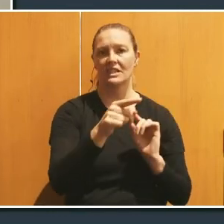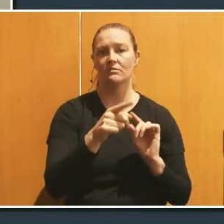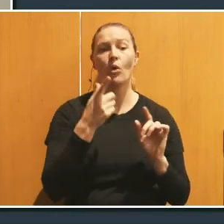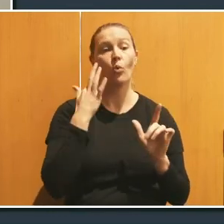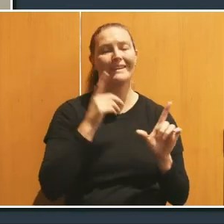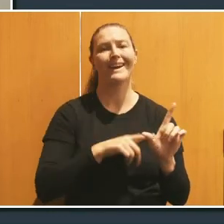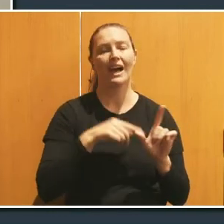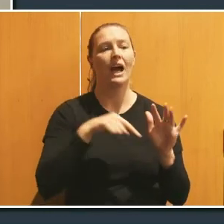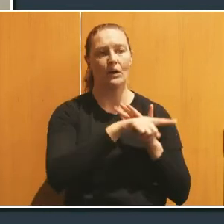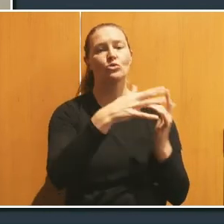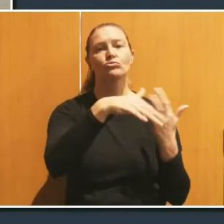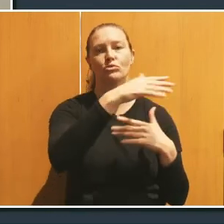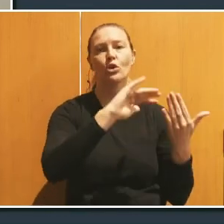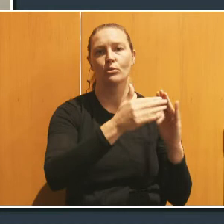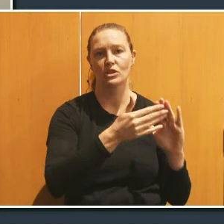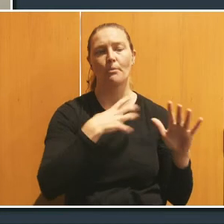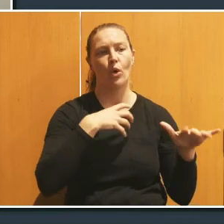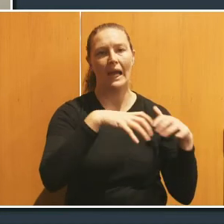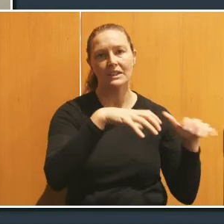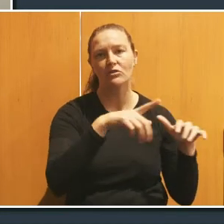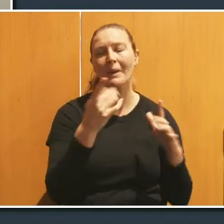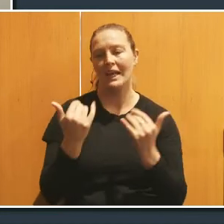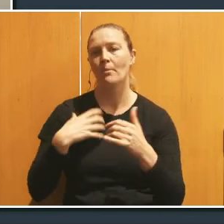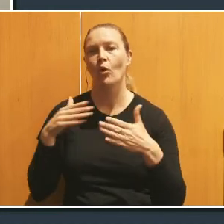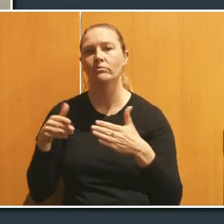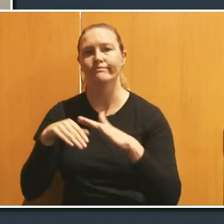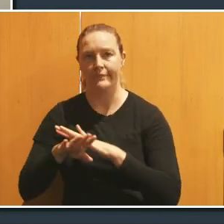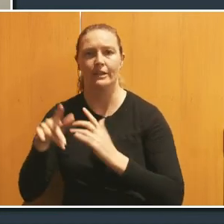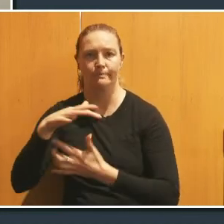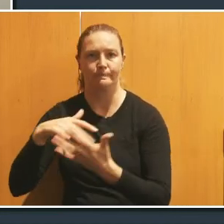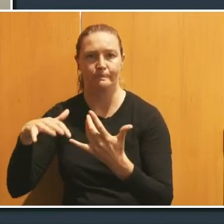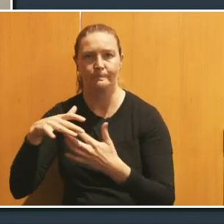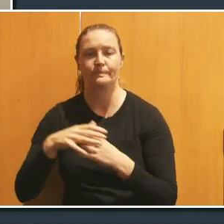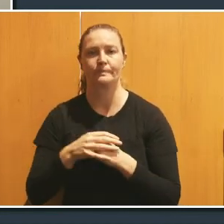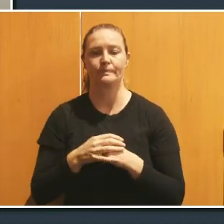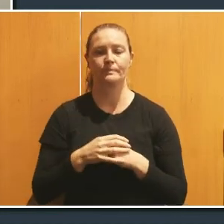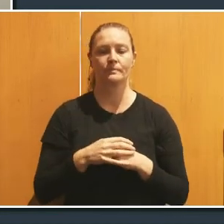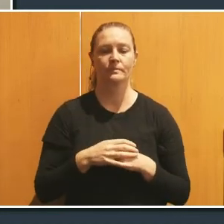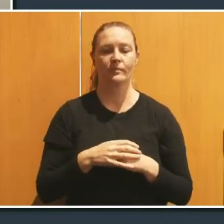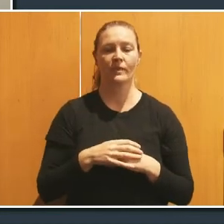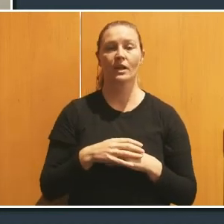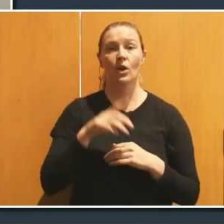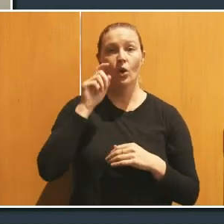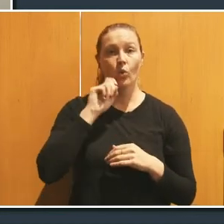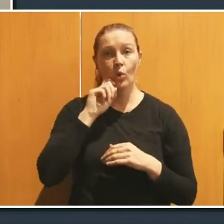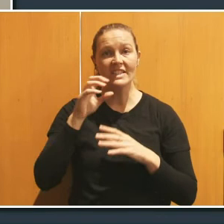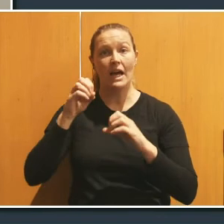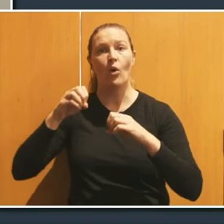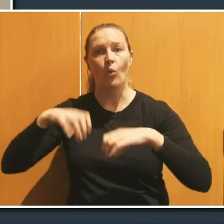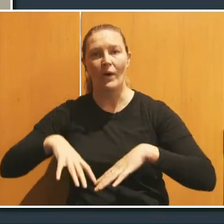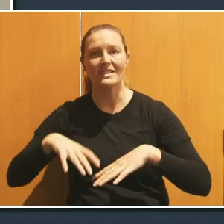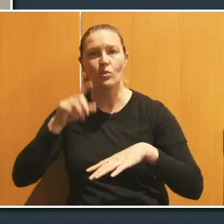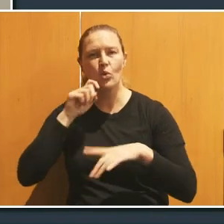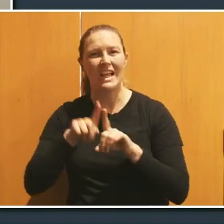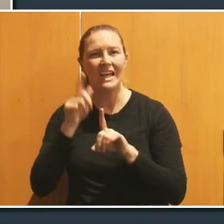age and more active in the use of those facilities. And then in terms of water and wastewater,